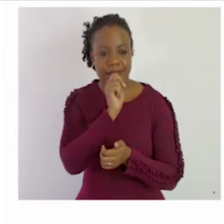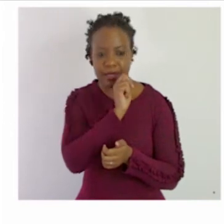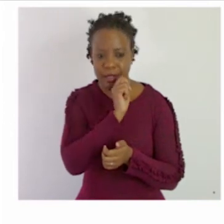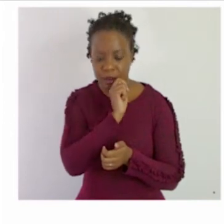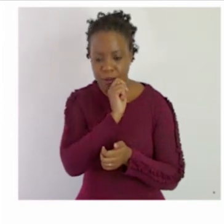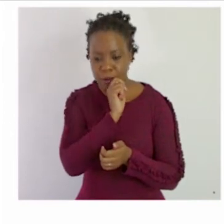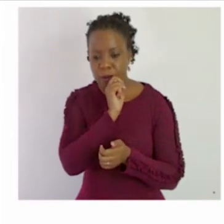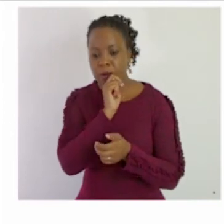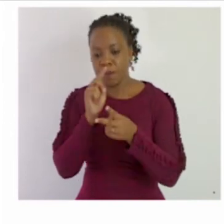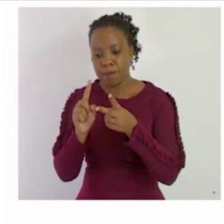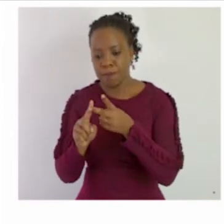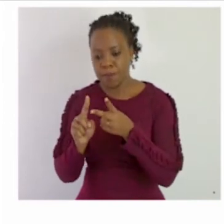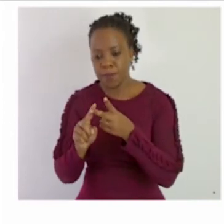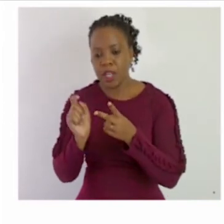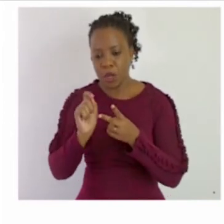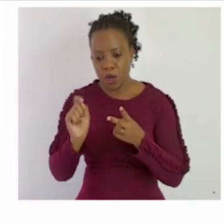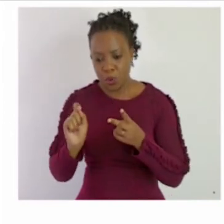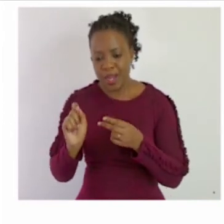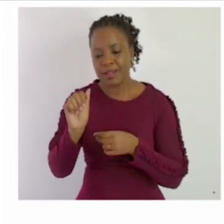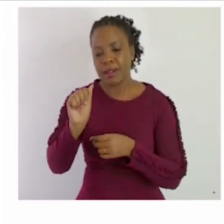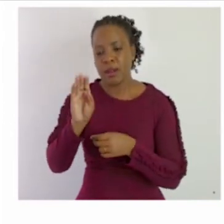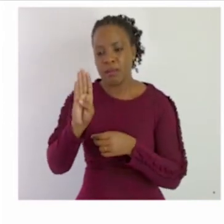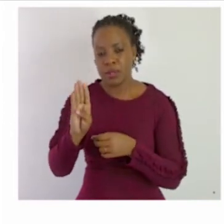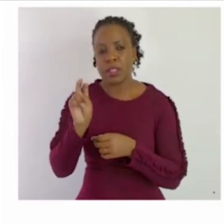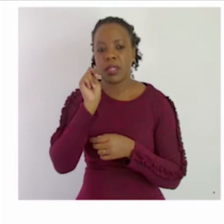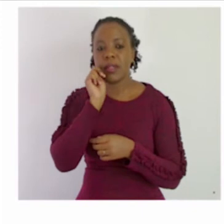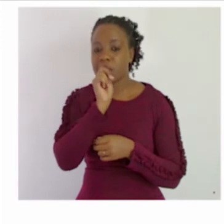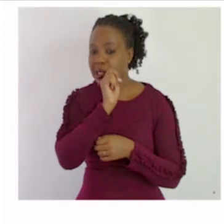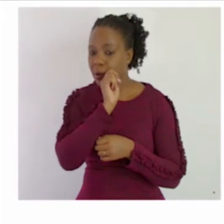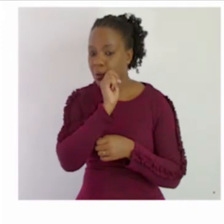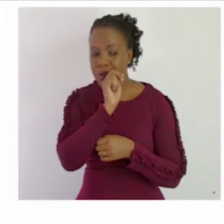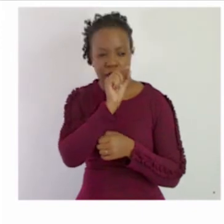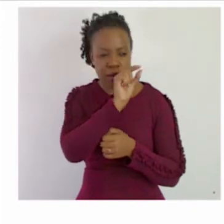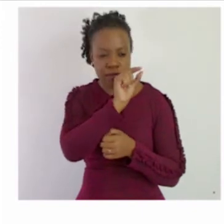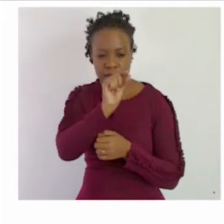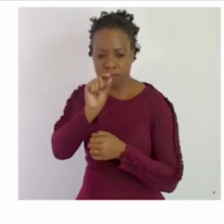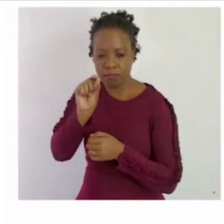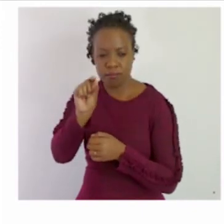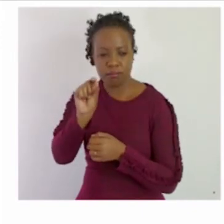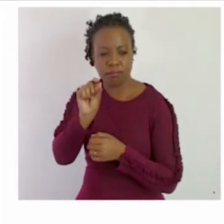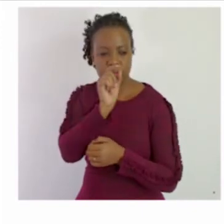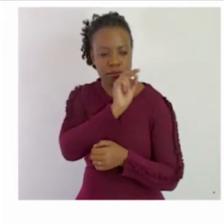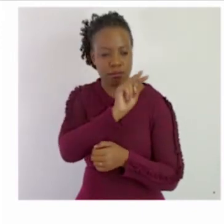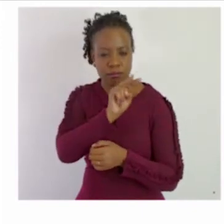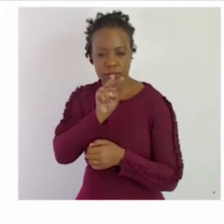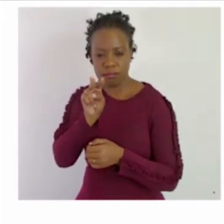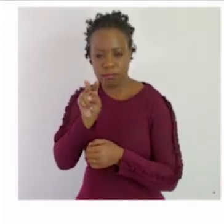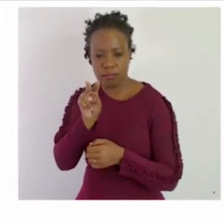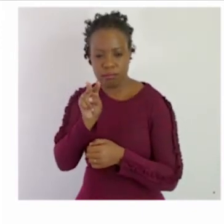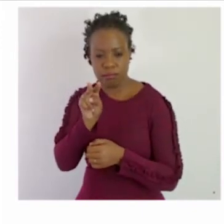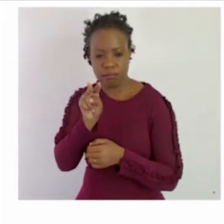below. So what it means is those sentences, they have both concrete and abstract. So